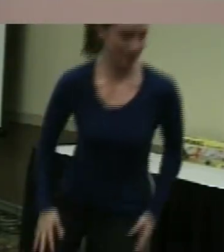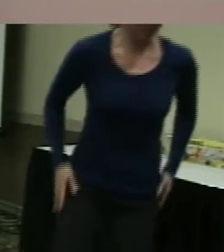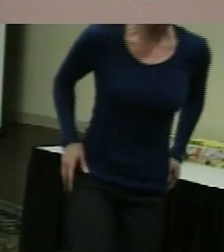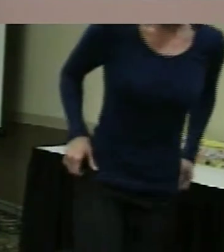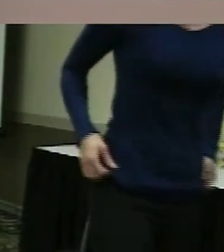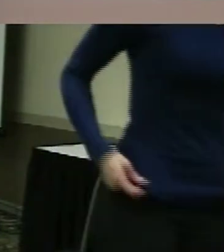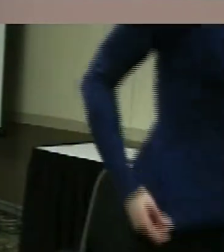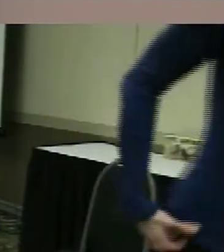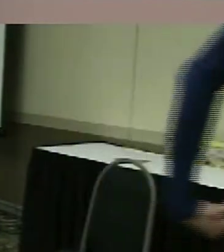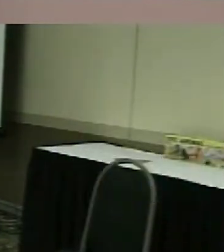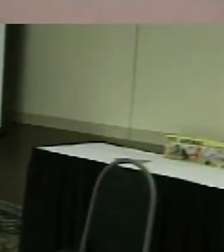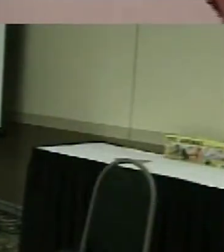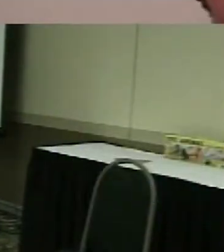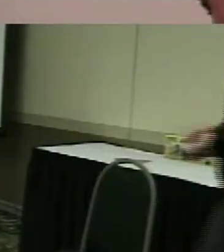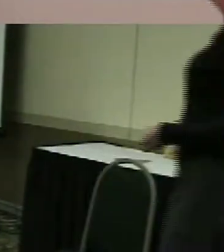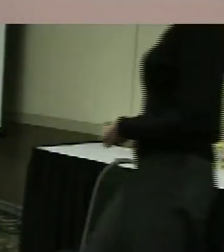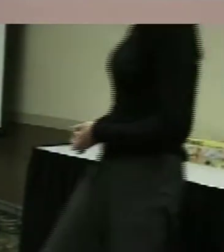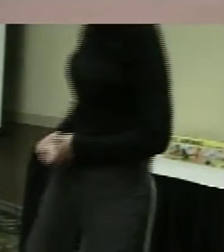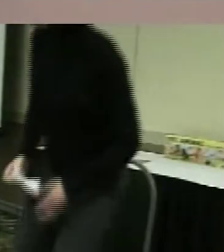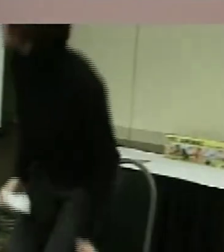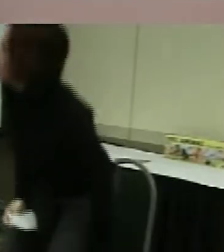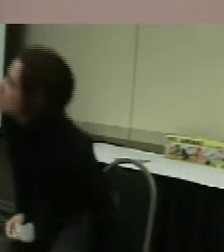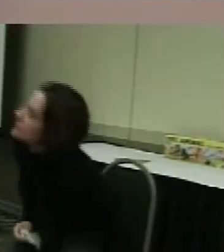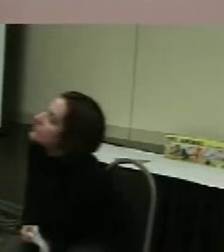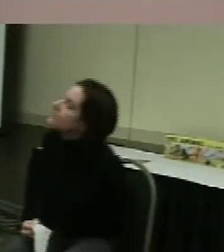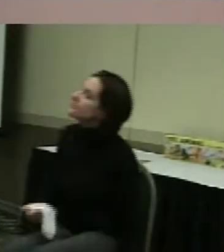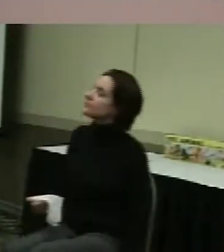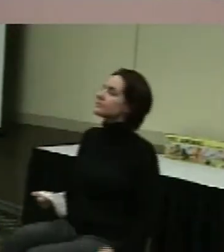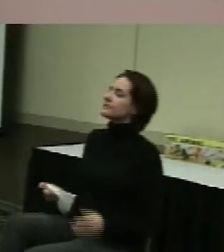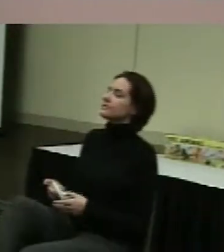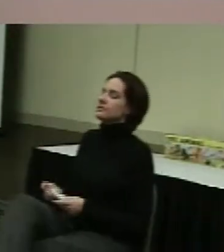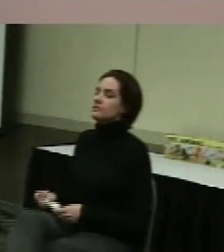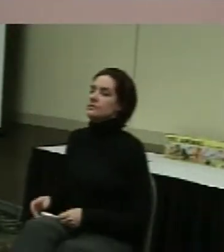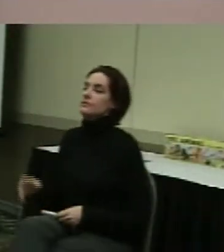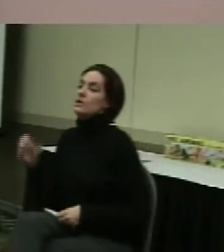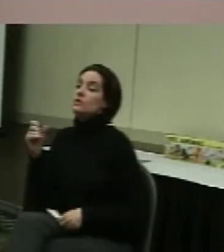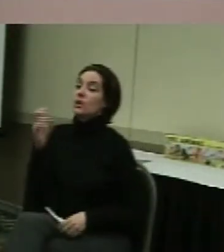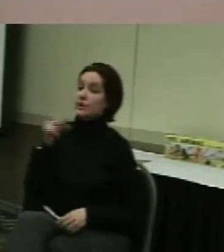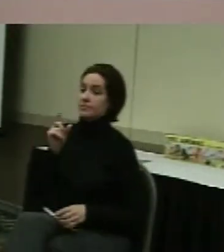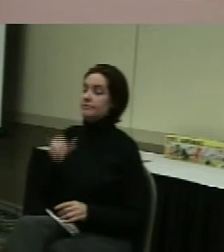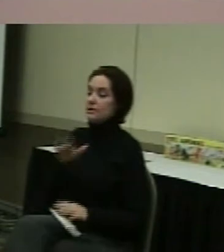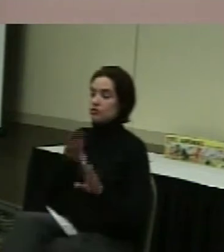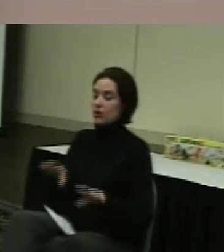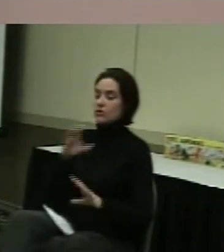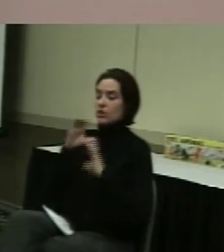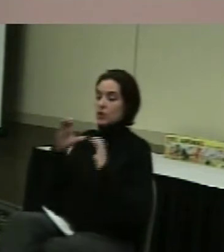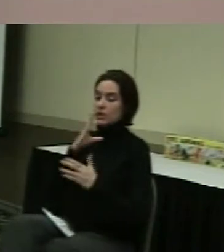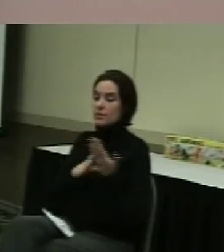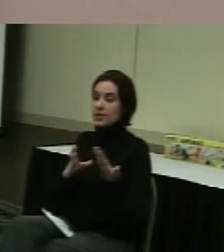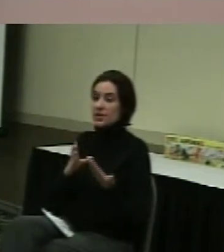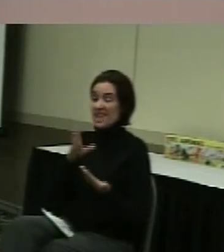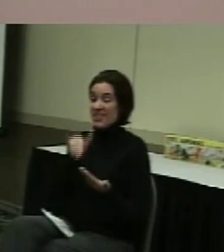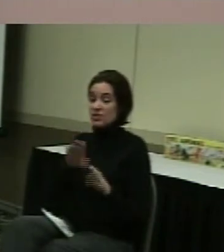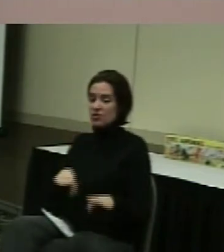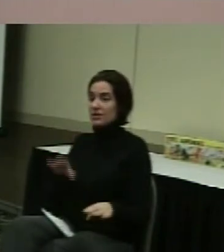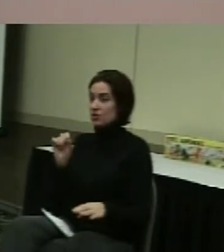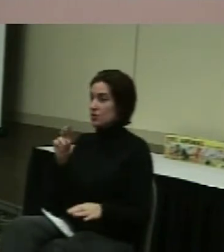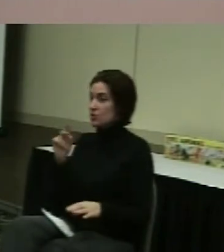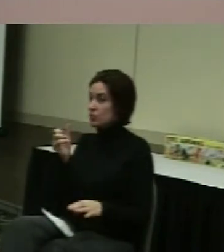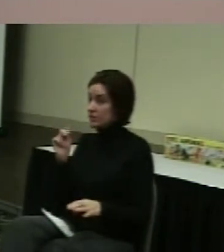something. Now, we'd love to know more. Who is this child? Is this Susan? Well, it could be Susan,